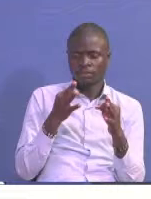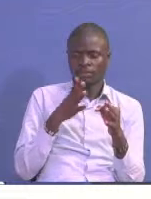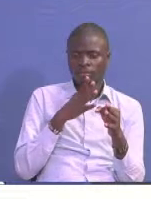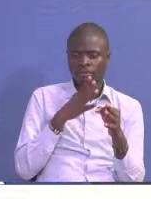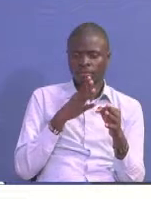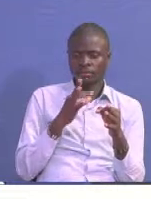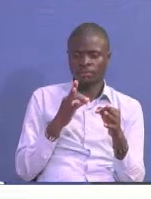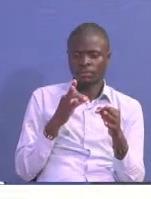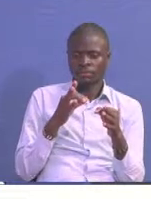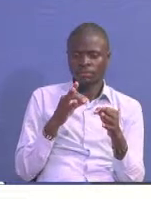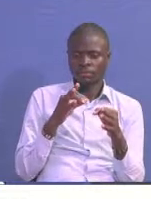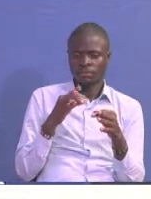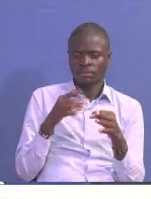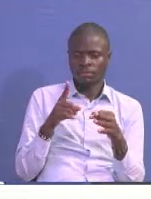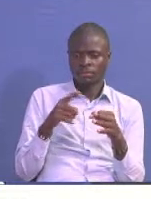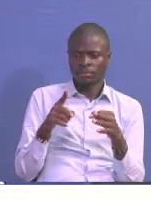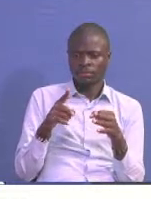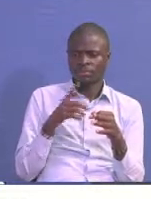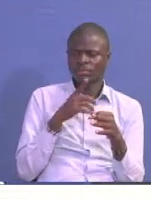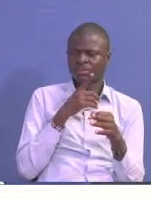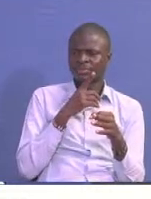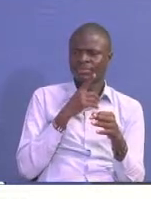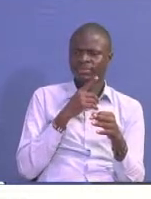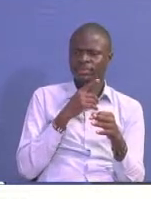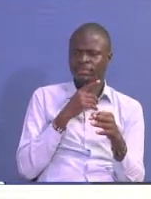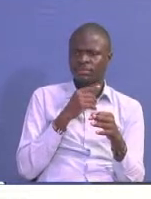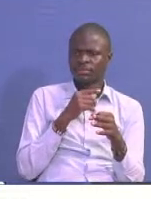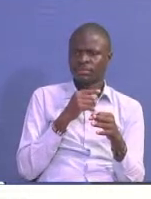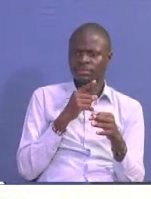the enhancement. Things like